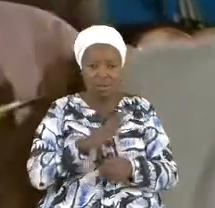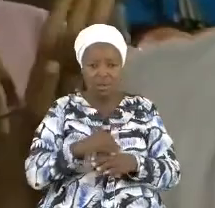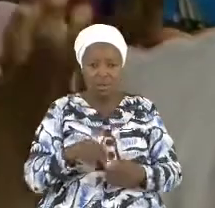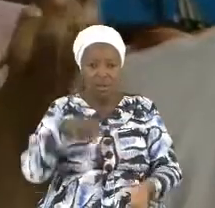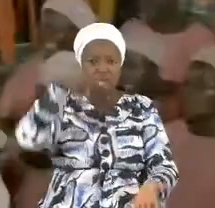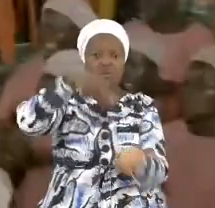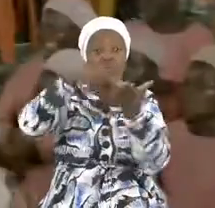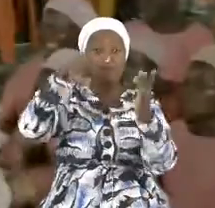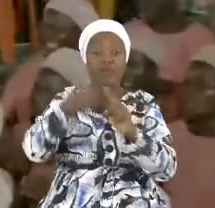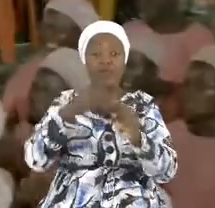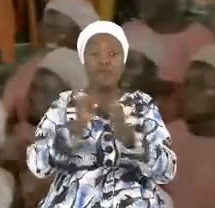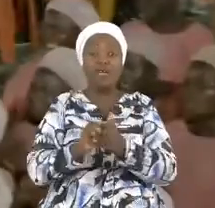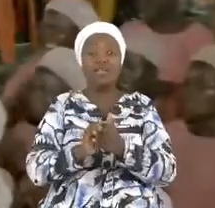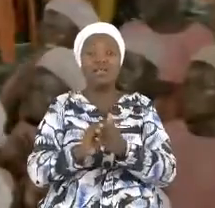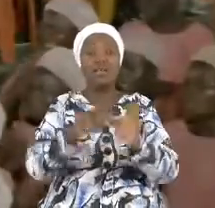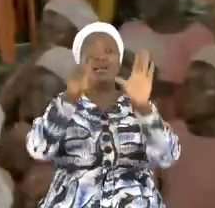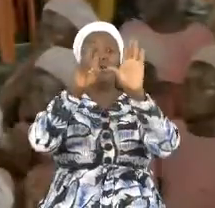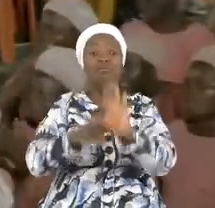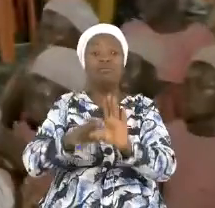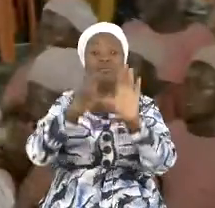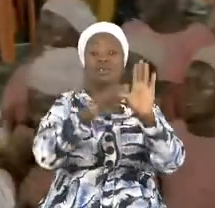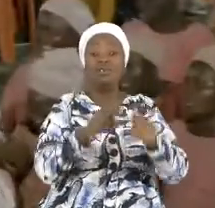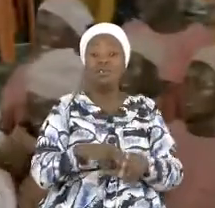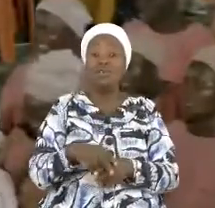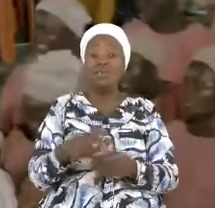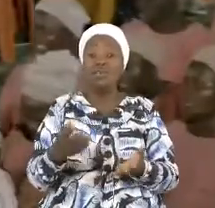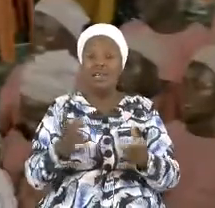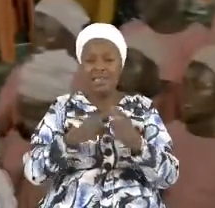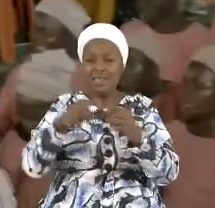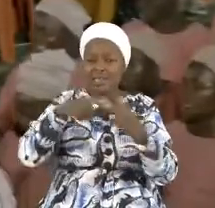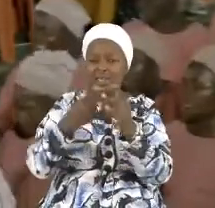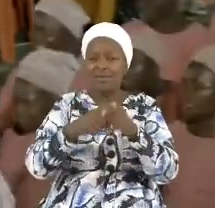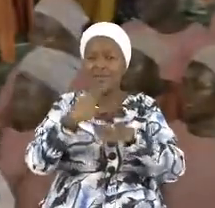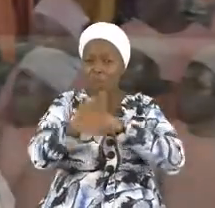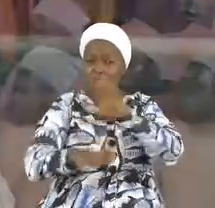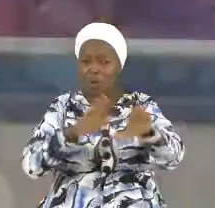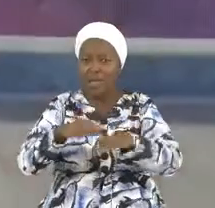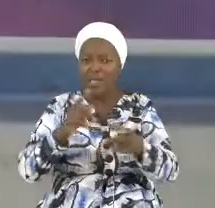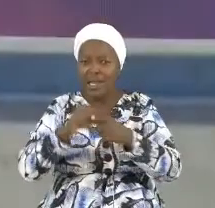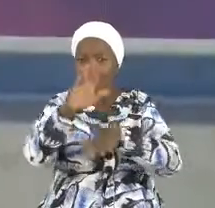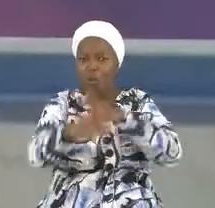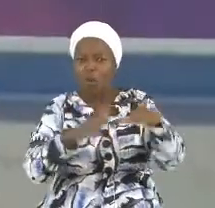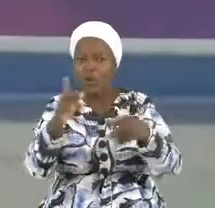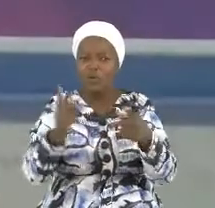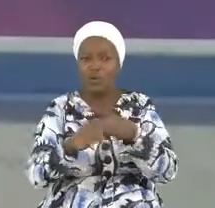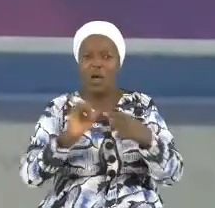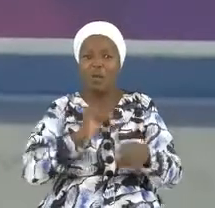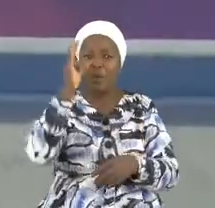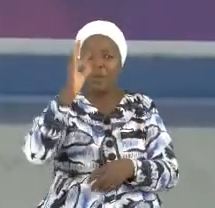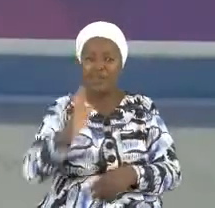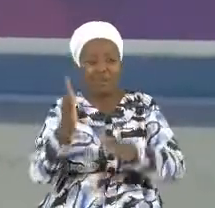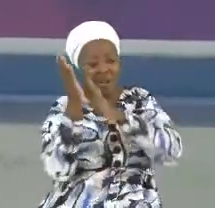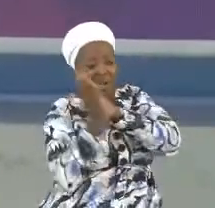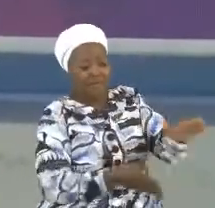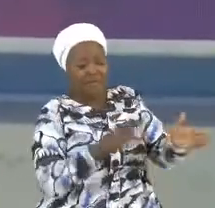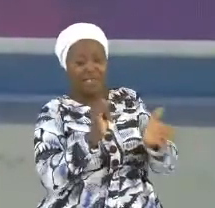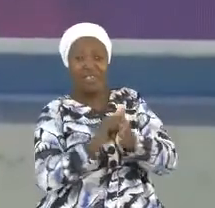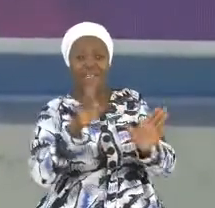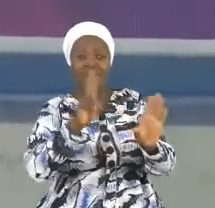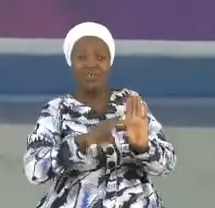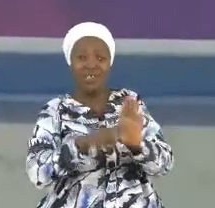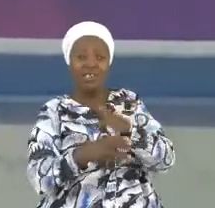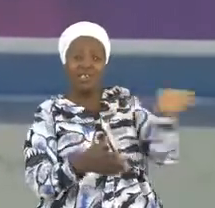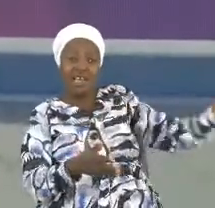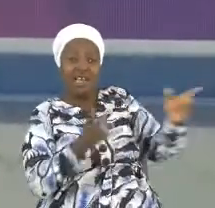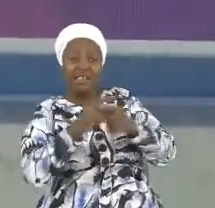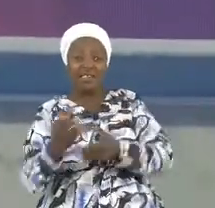And he started walking. And then he walked to me, leaving his wheelchair behind, and stretched out his